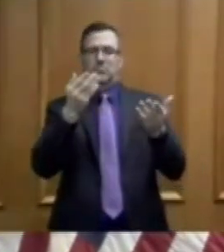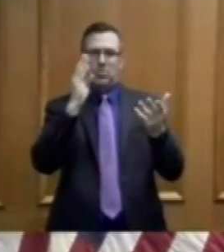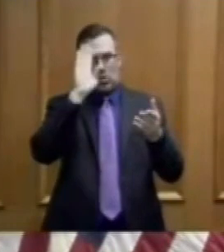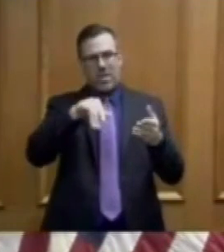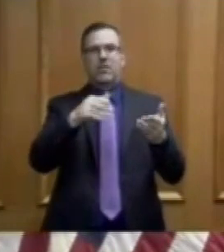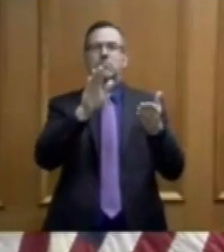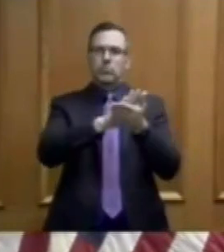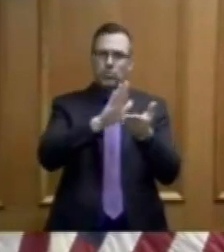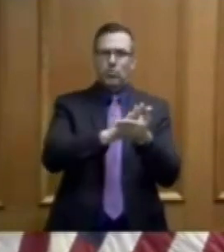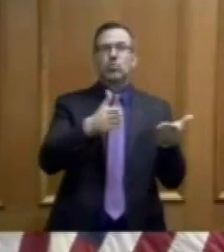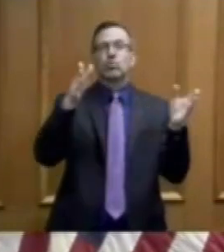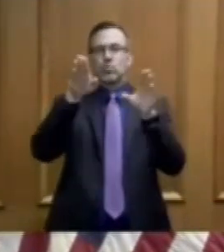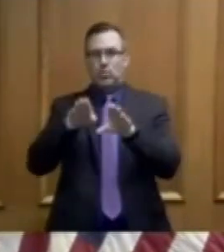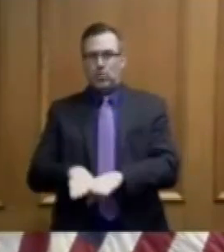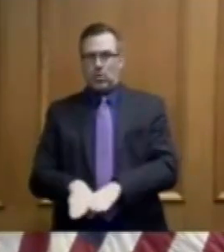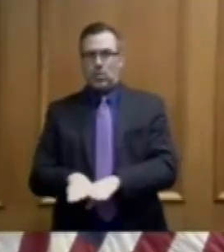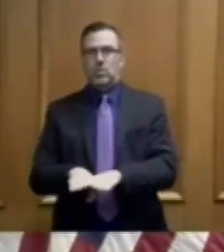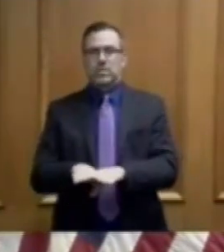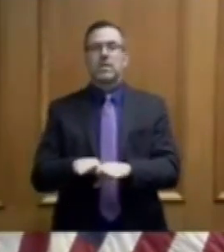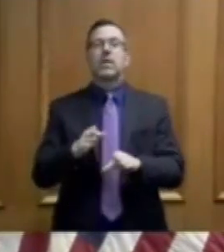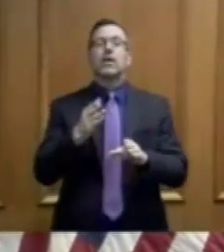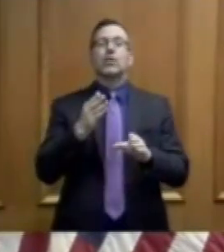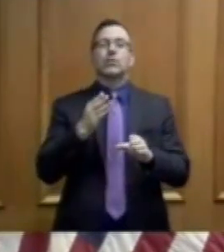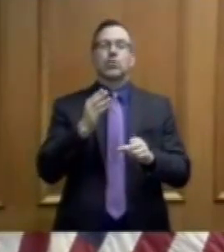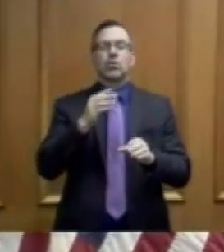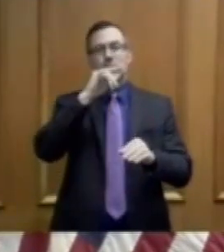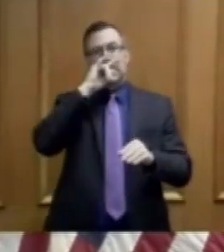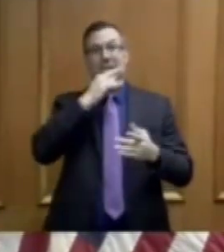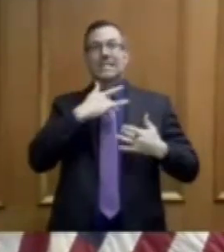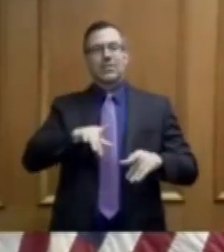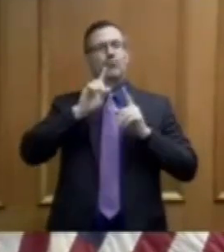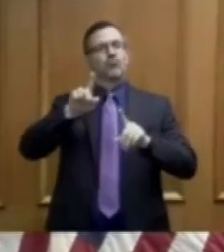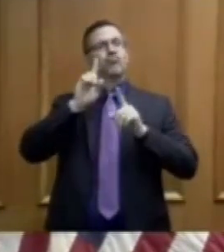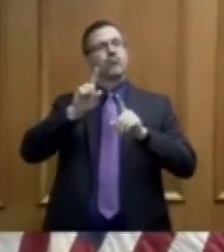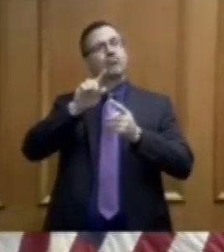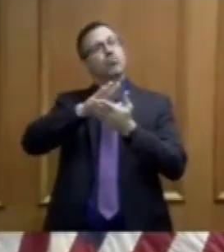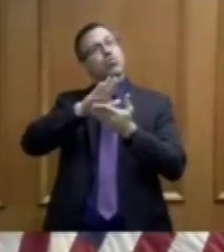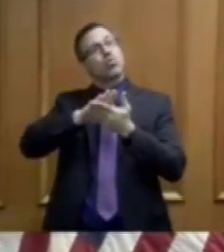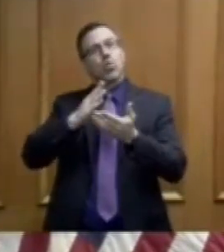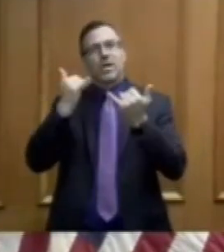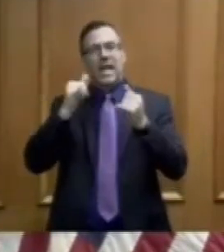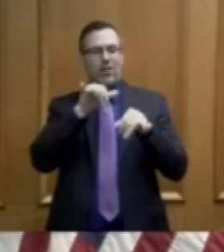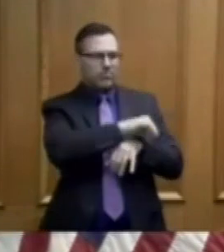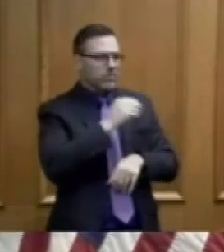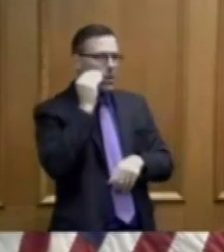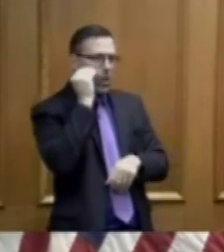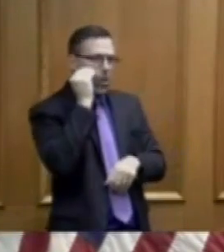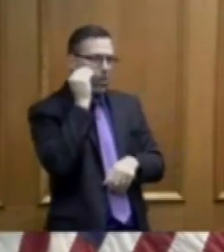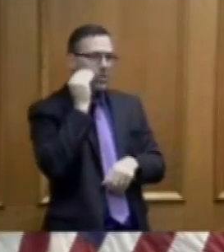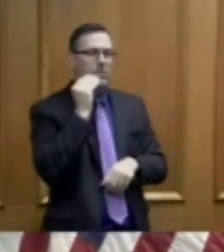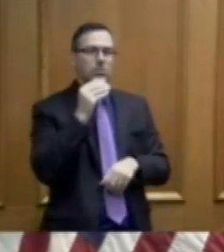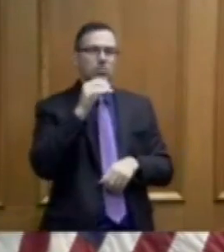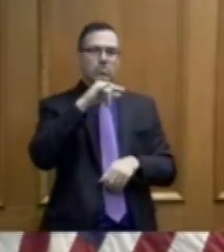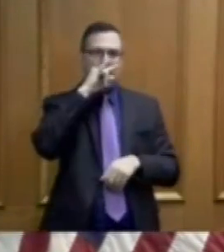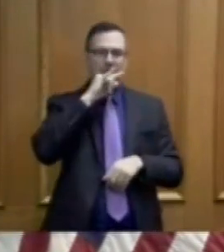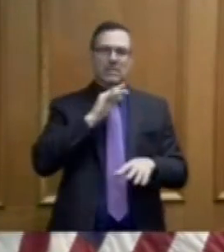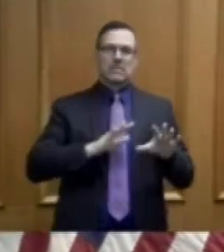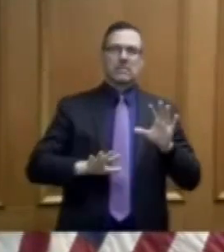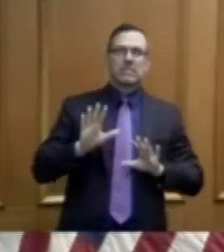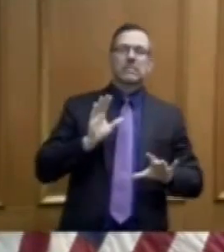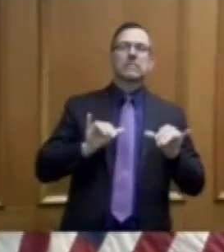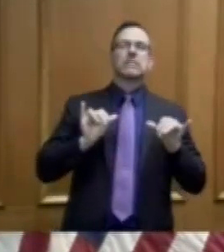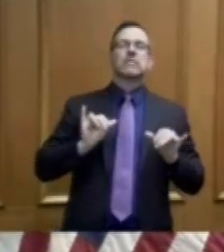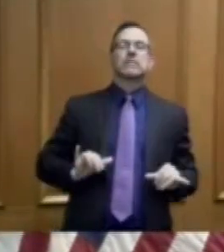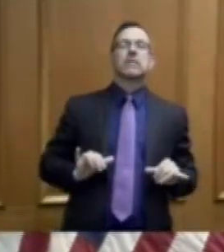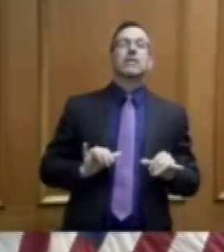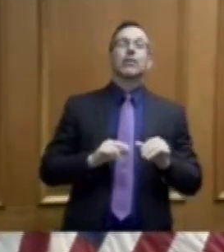the structured environment that they normally are in with school, I want to remind everyone, each of us are